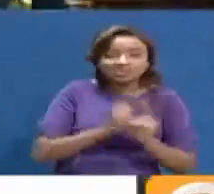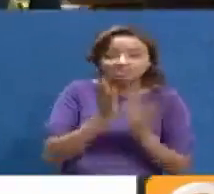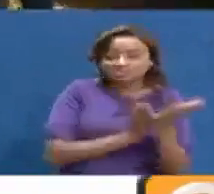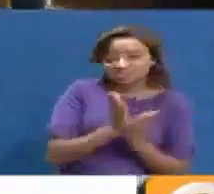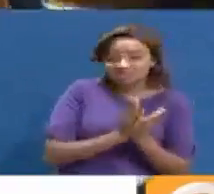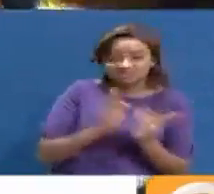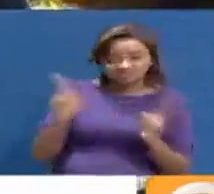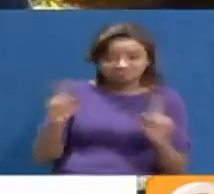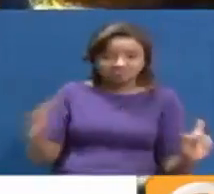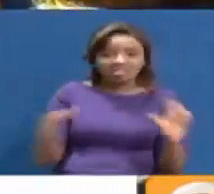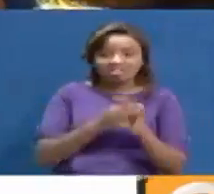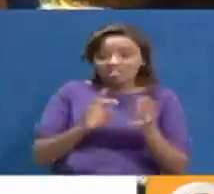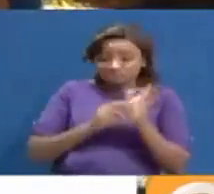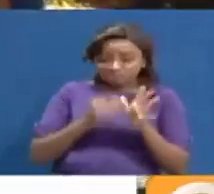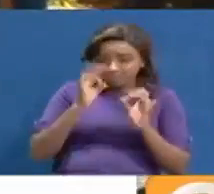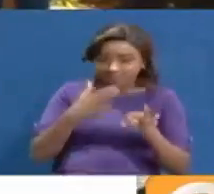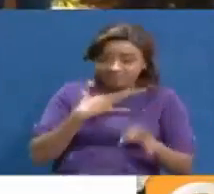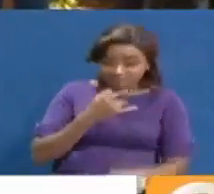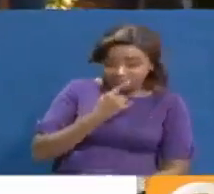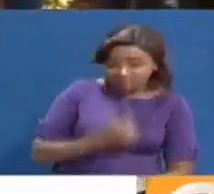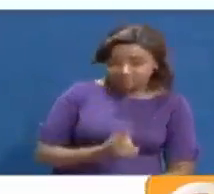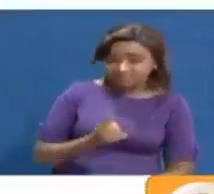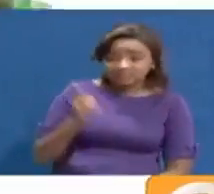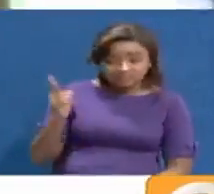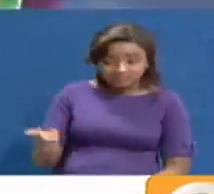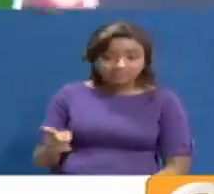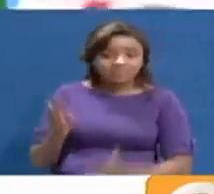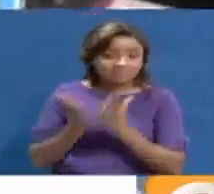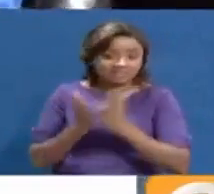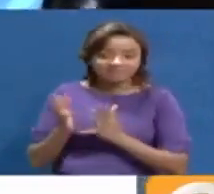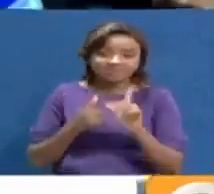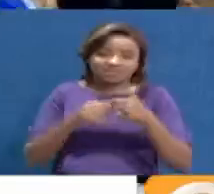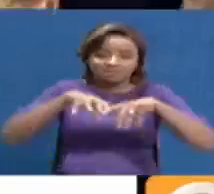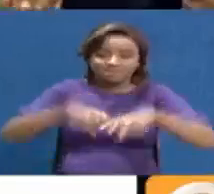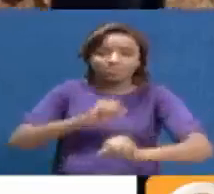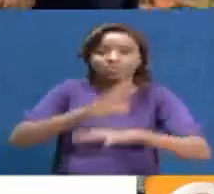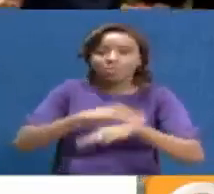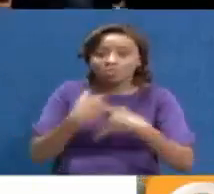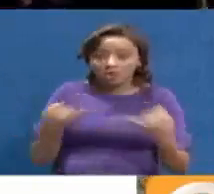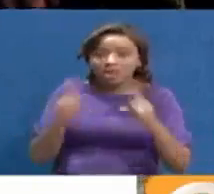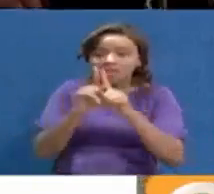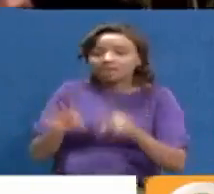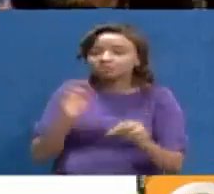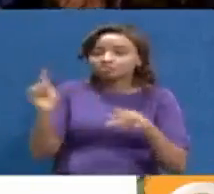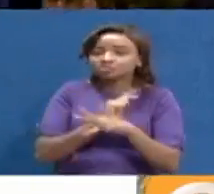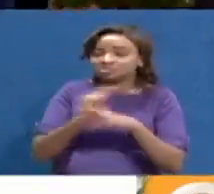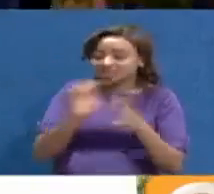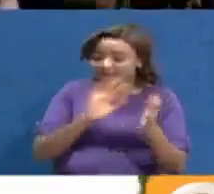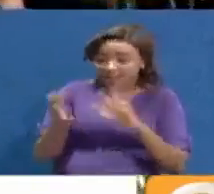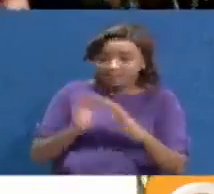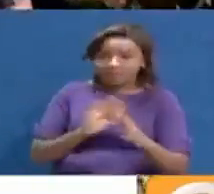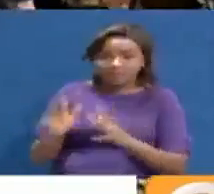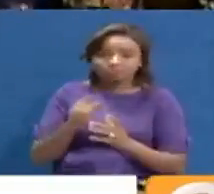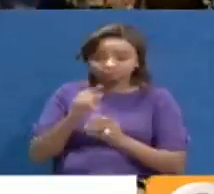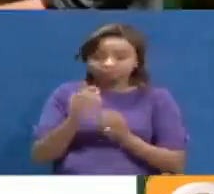farmers will register and book the service on the day they are harvesting their coffee. The operators and farmers will also be trained on coffee processing and